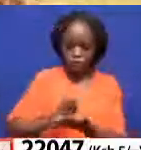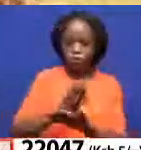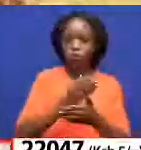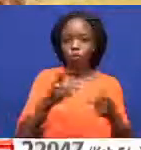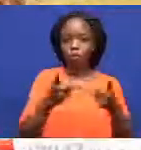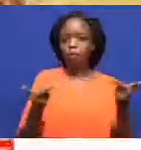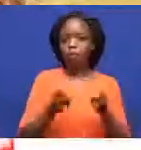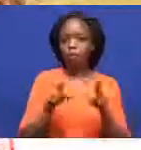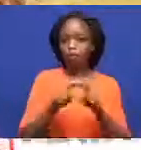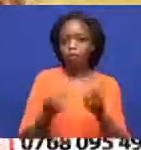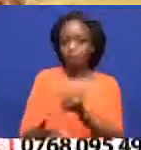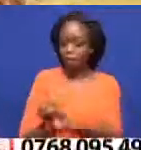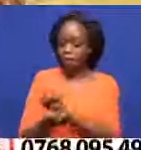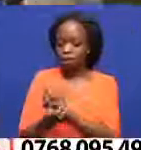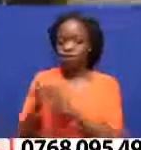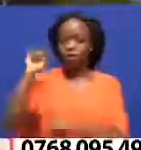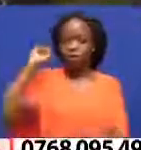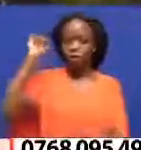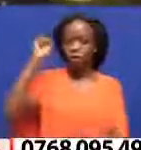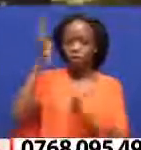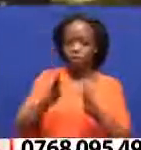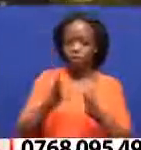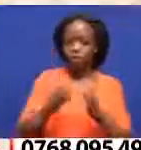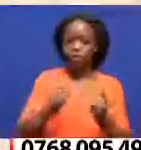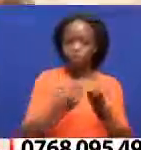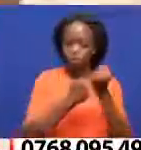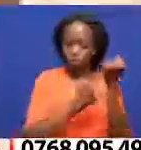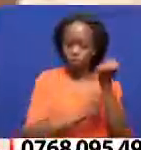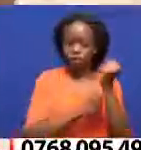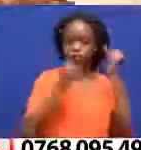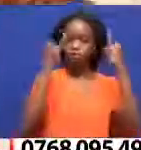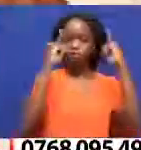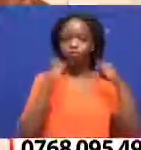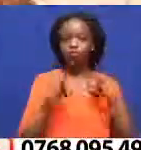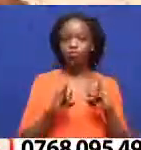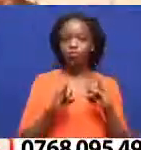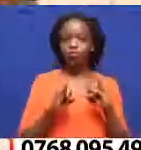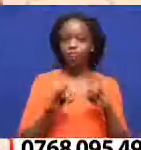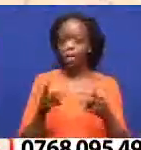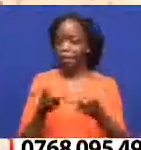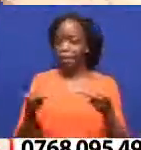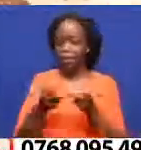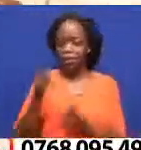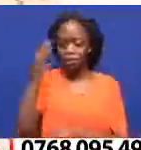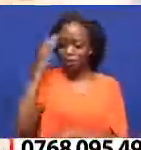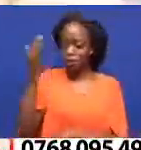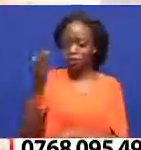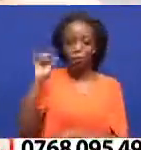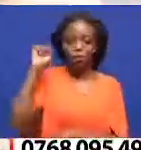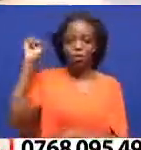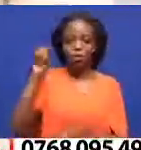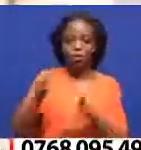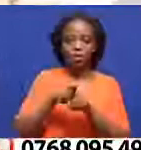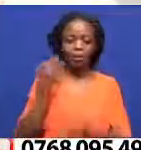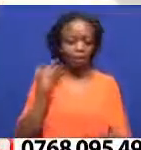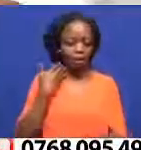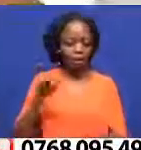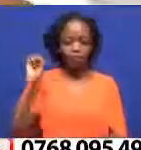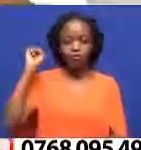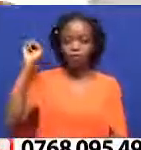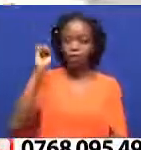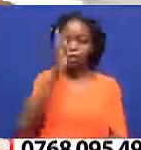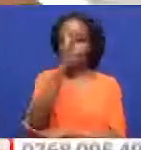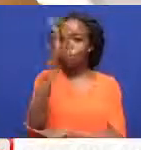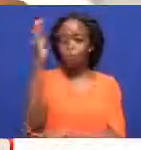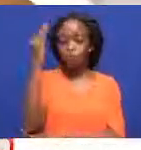to politicians in the region to support the initiative. Mazingira haijui siasa na haitaki siasa. Misitu